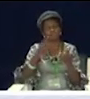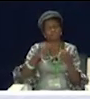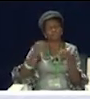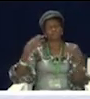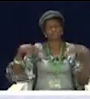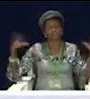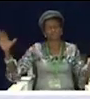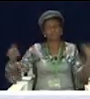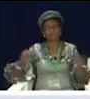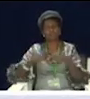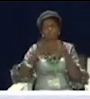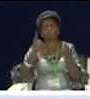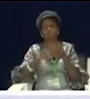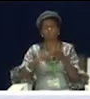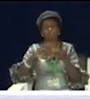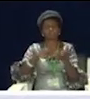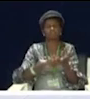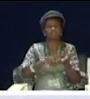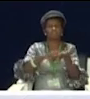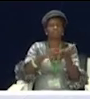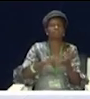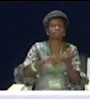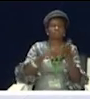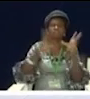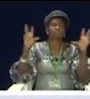to dance. No.